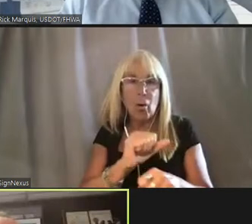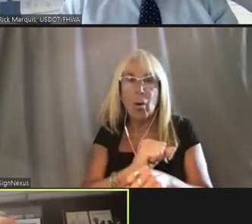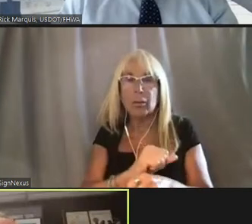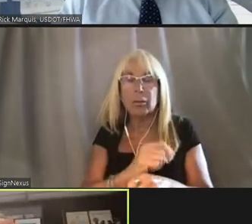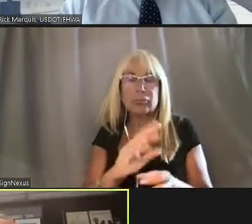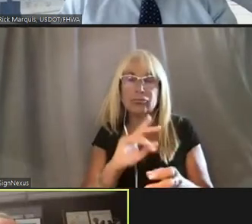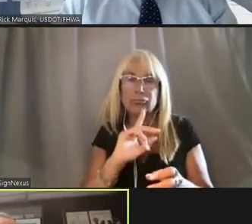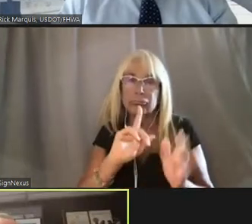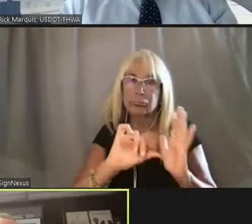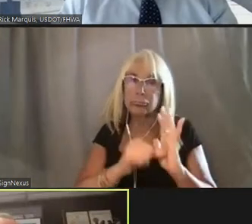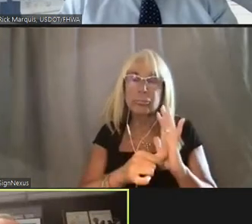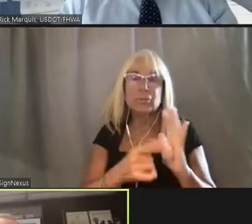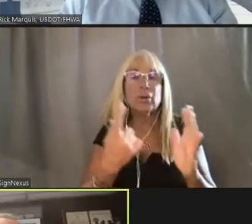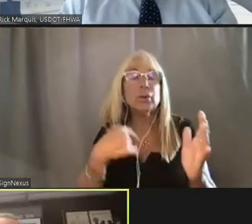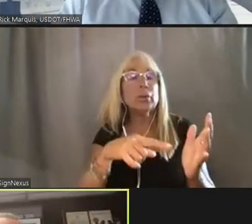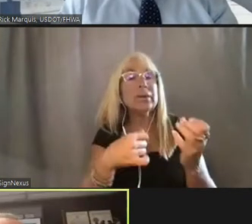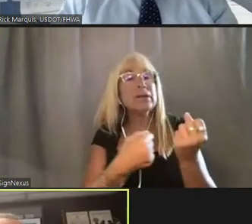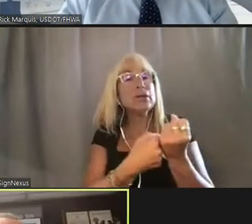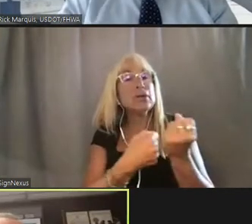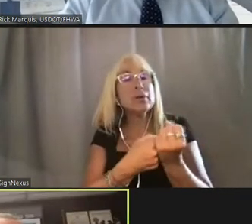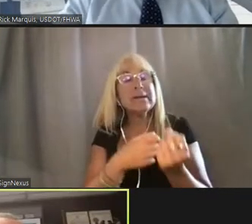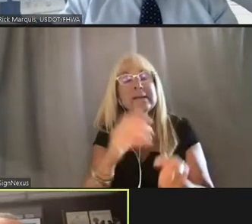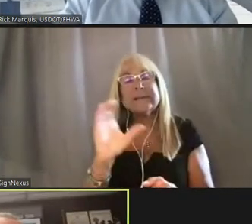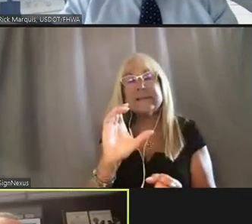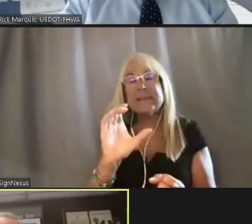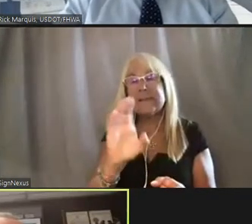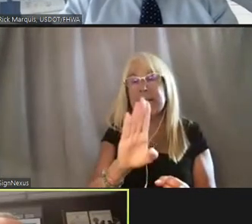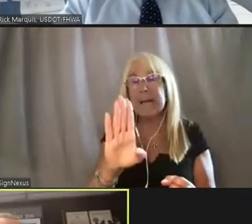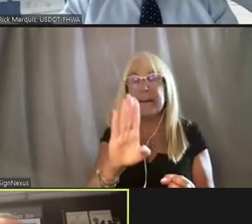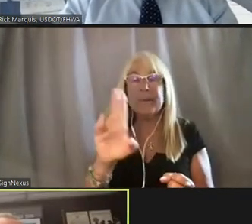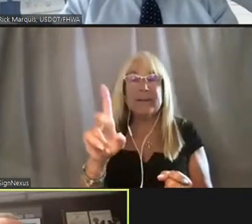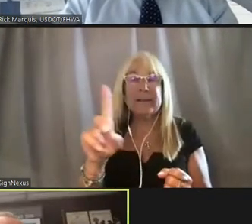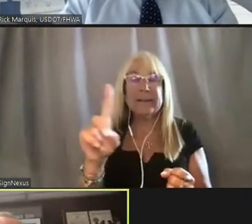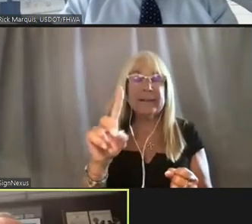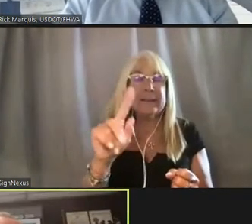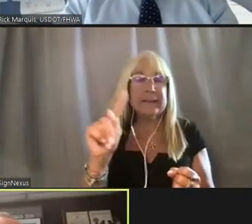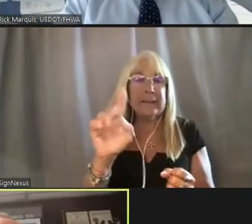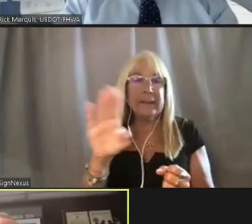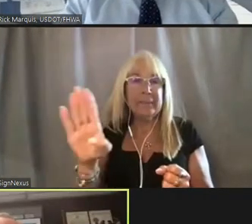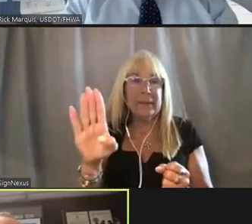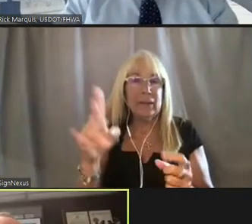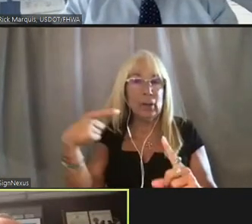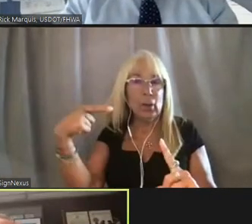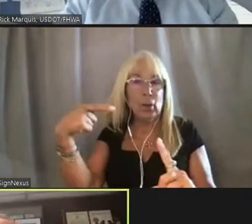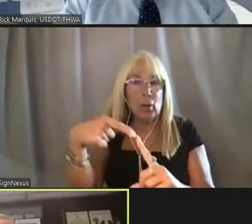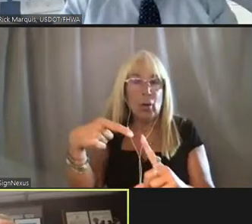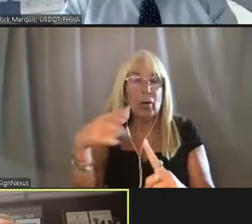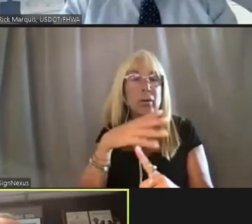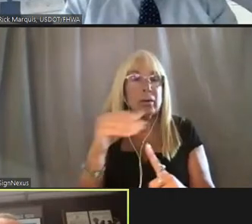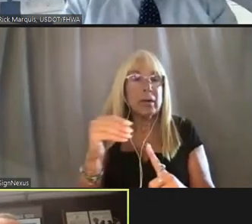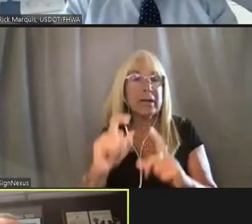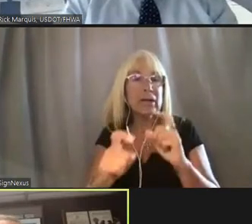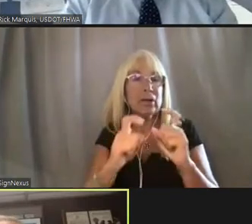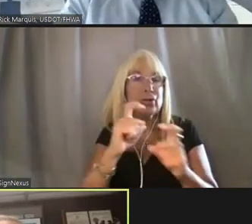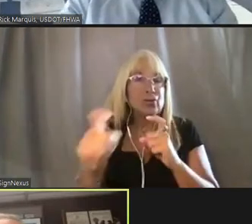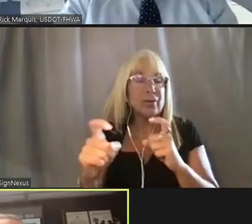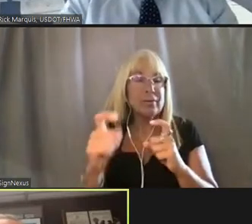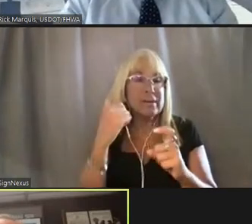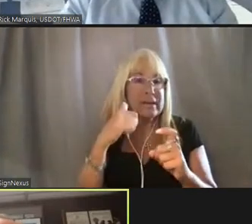membership strongly supports the CBD TV's goal and contributes daily to the central business district